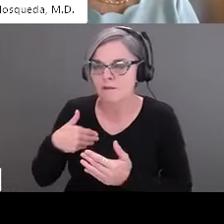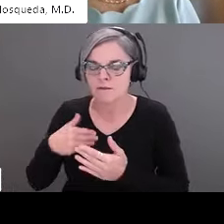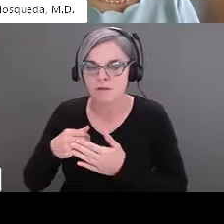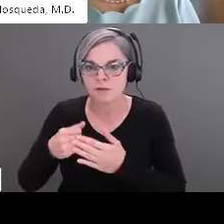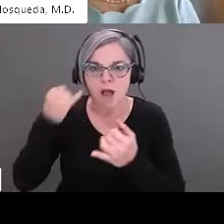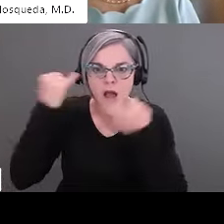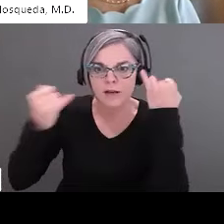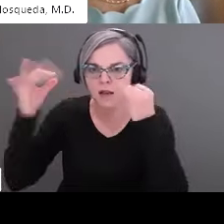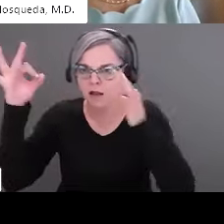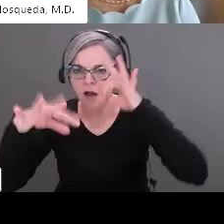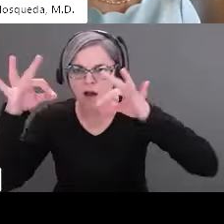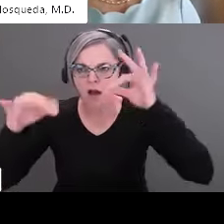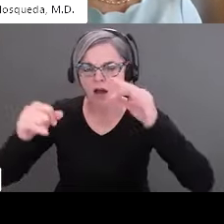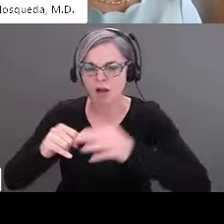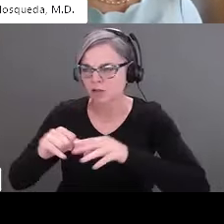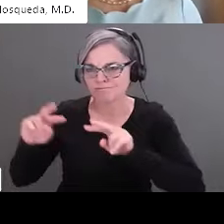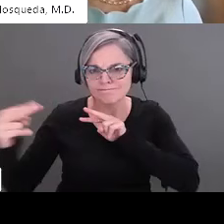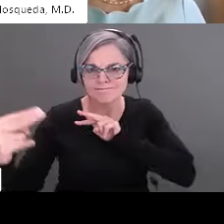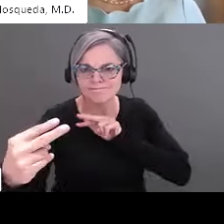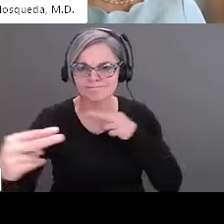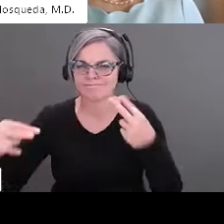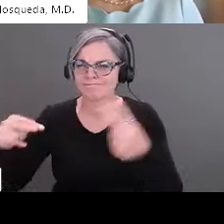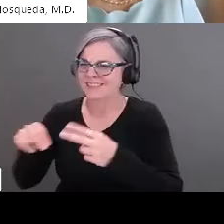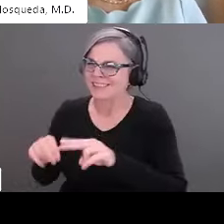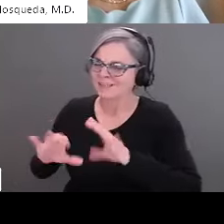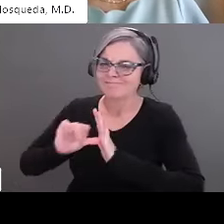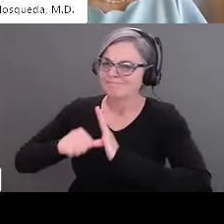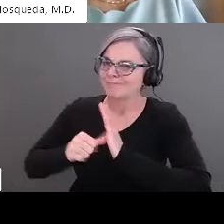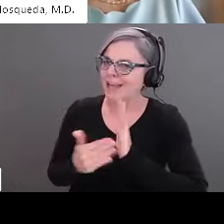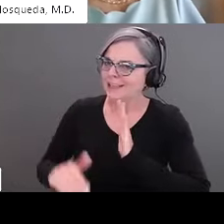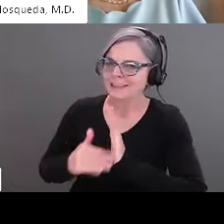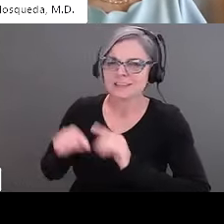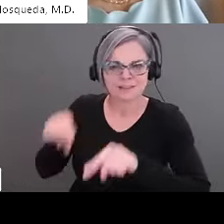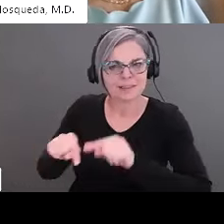in. That's why the team approach is so important.